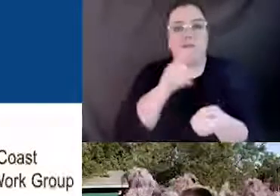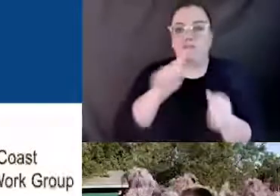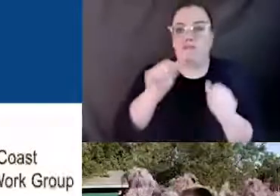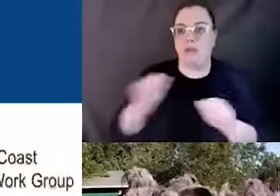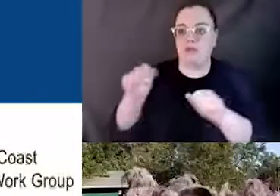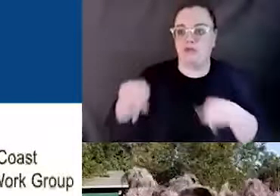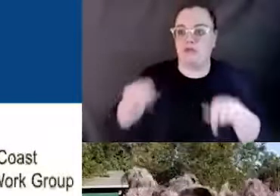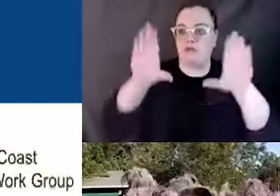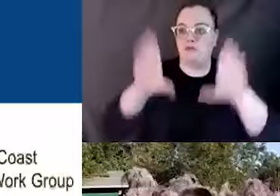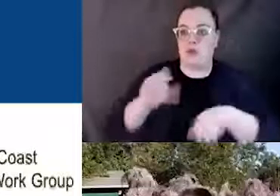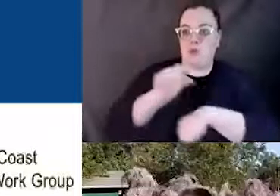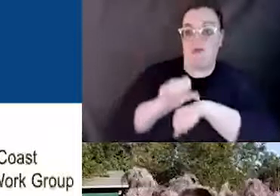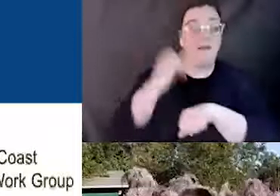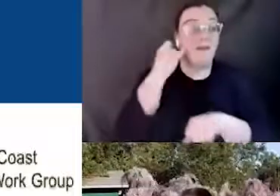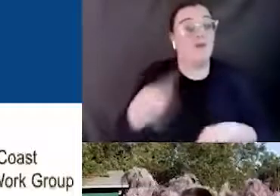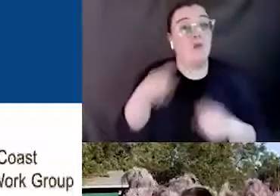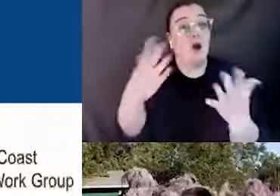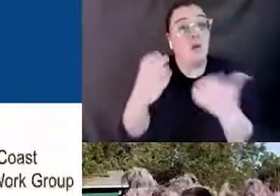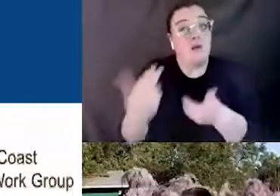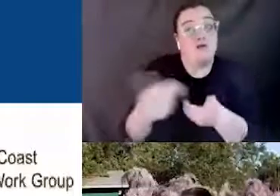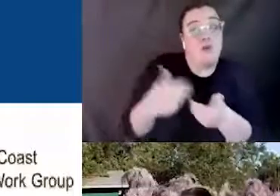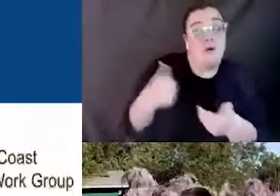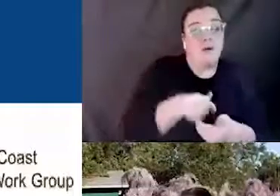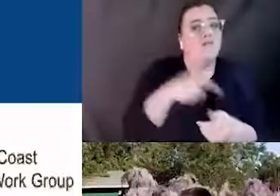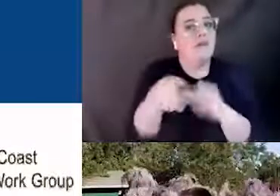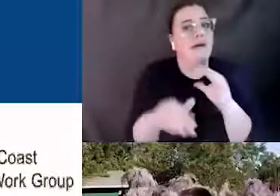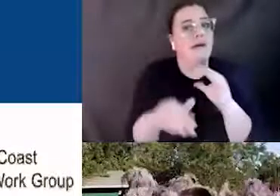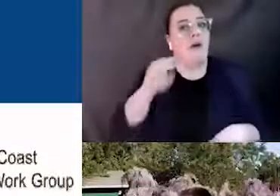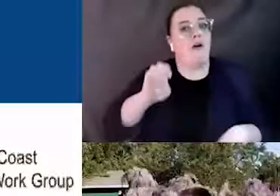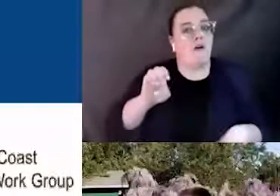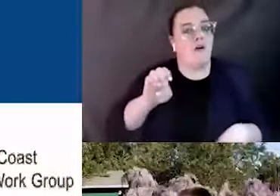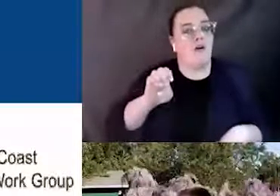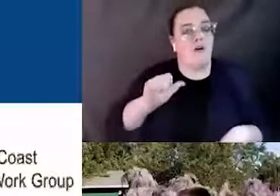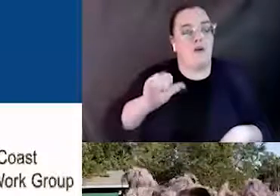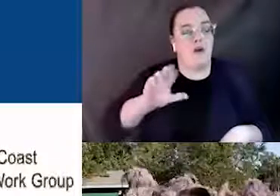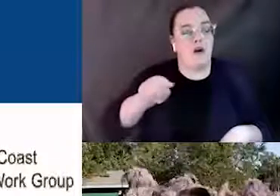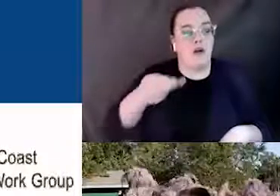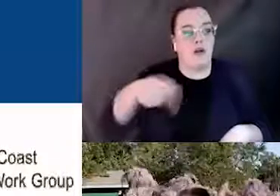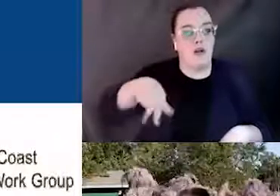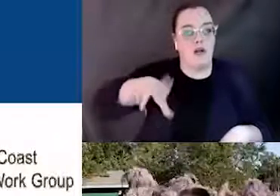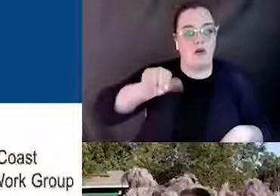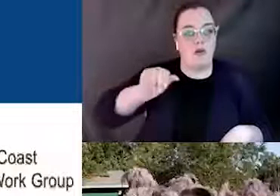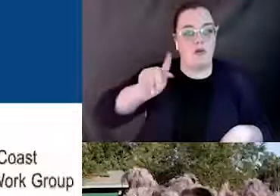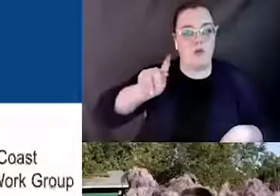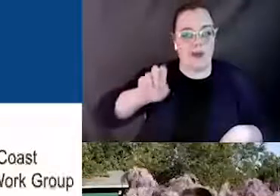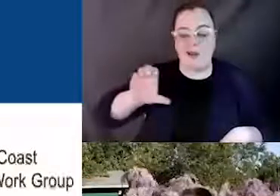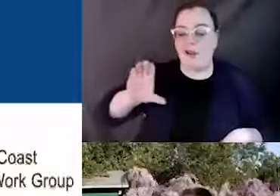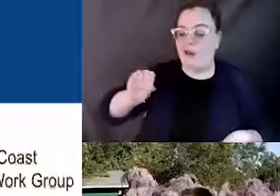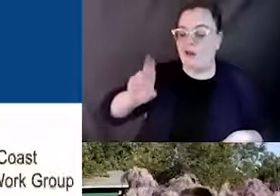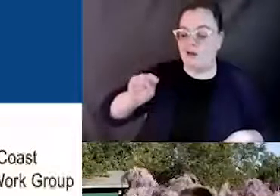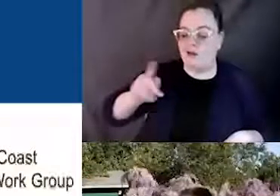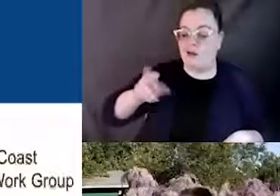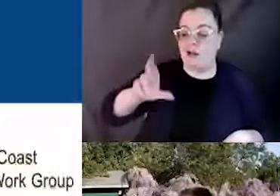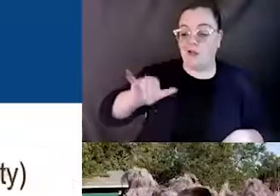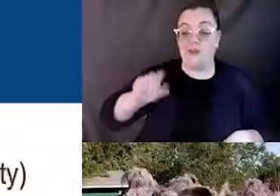If you'd like to join us, you can email earthquakecountry.org /alliance. We're always looking for